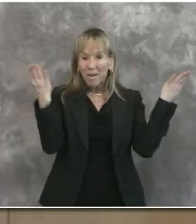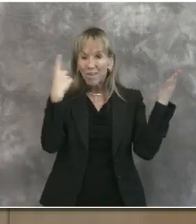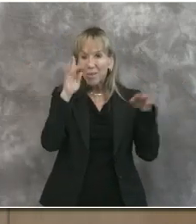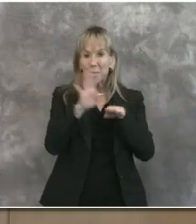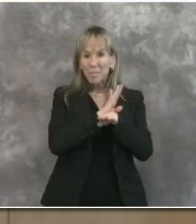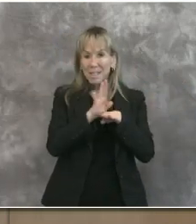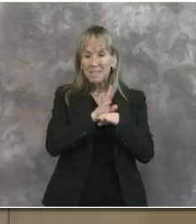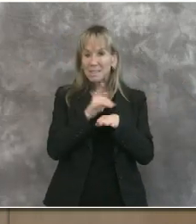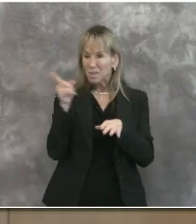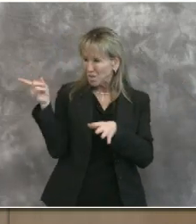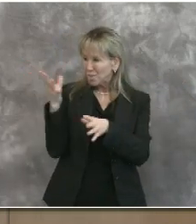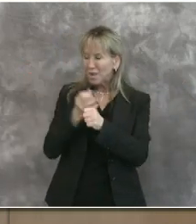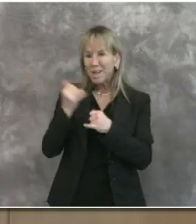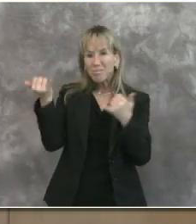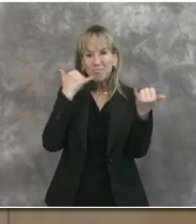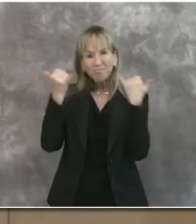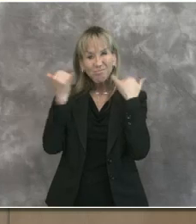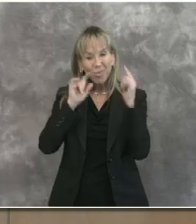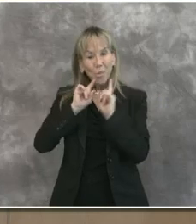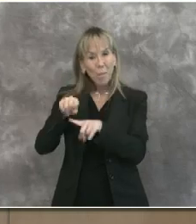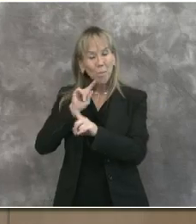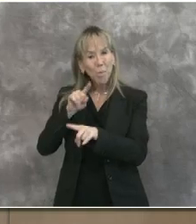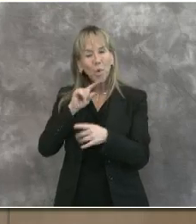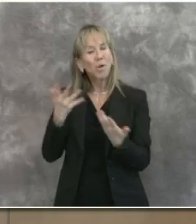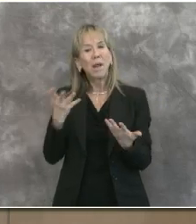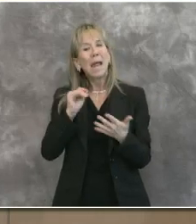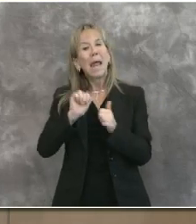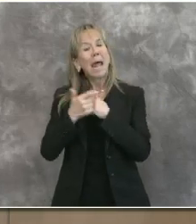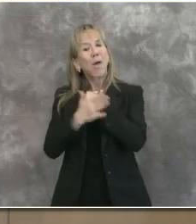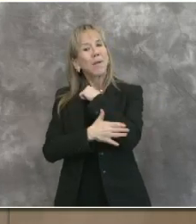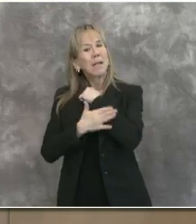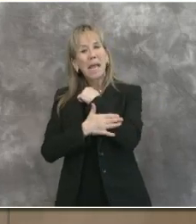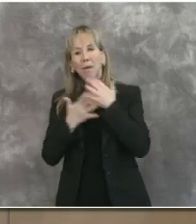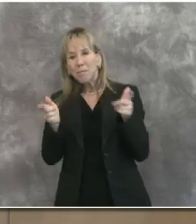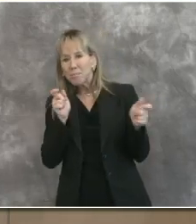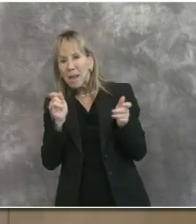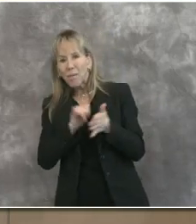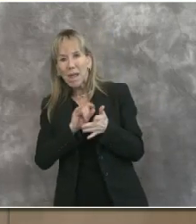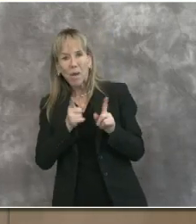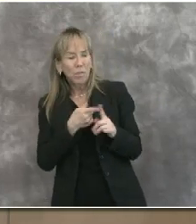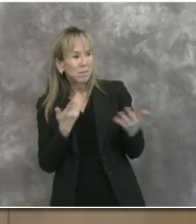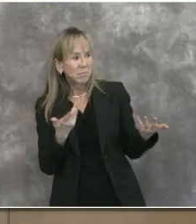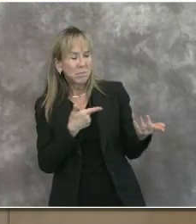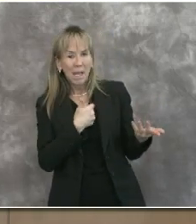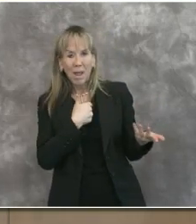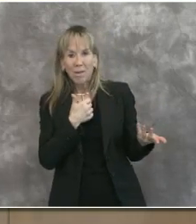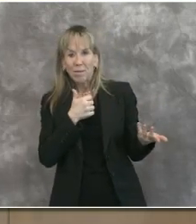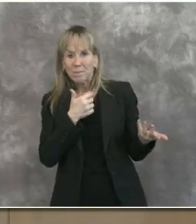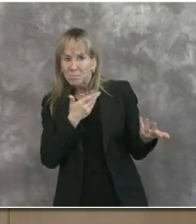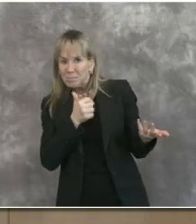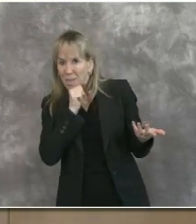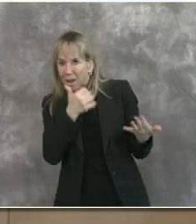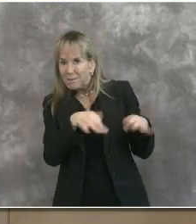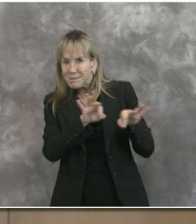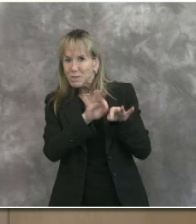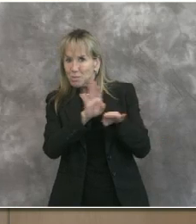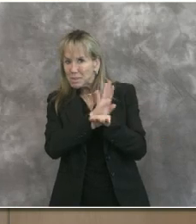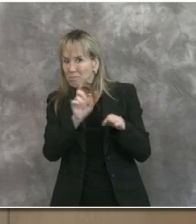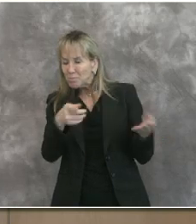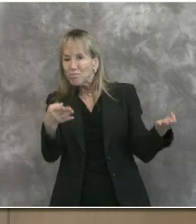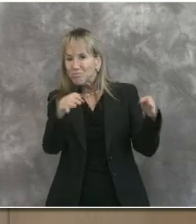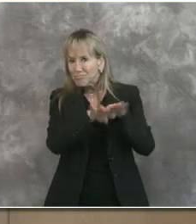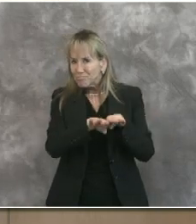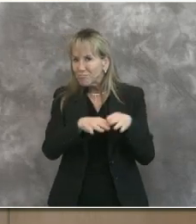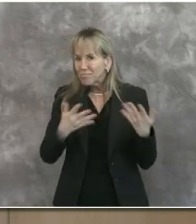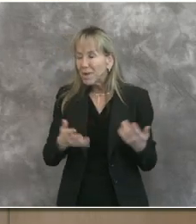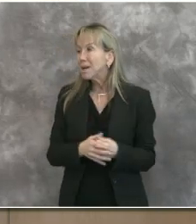often, and how does the county enforce the non-essential business closure order? Well, we do get reports. I might